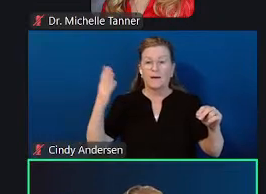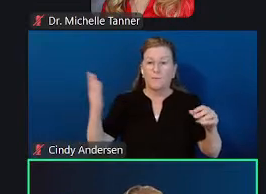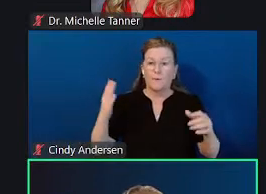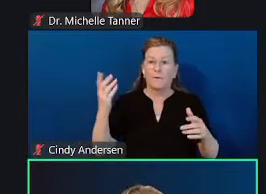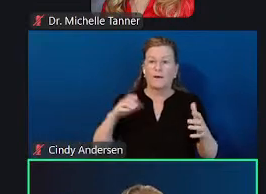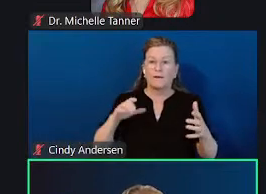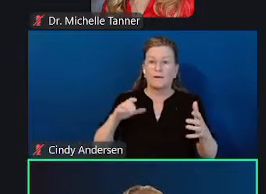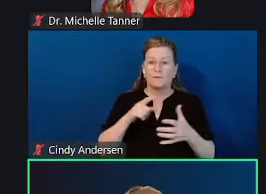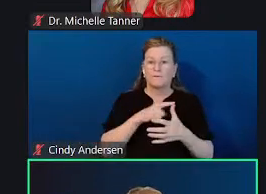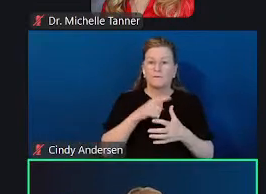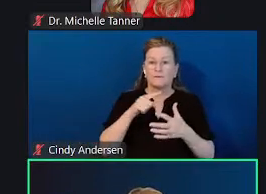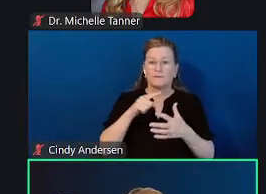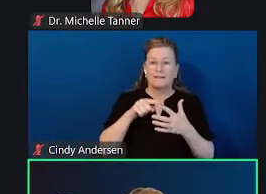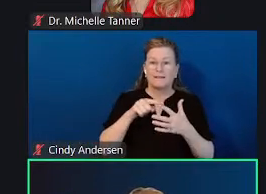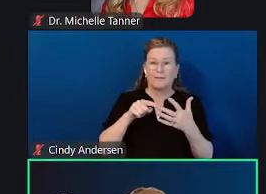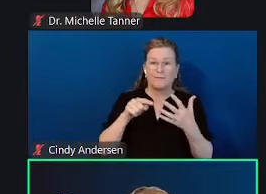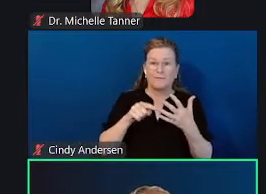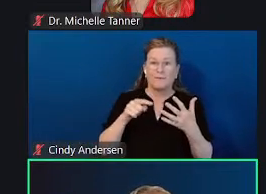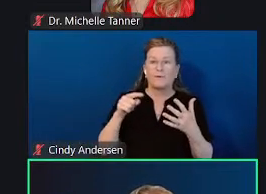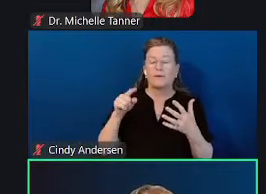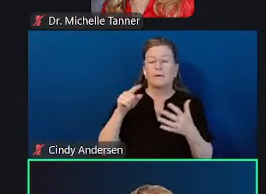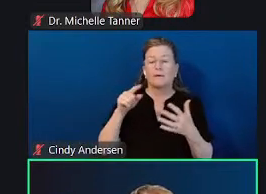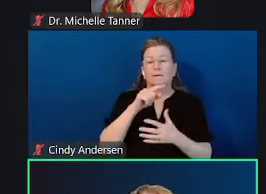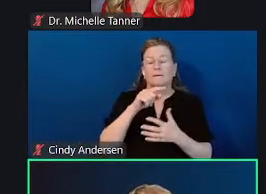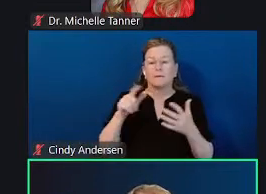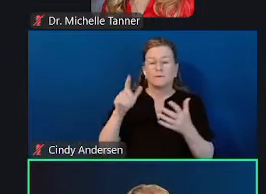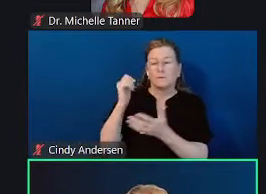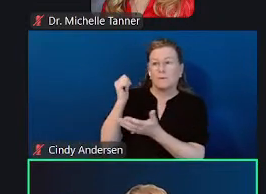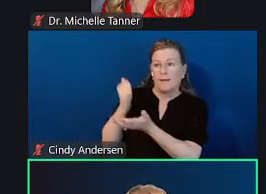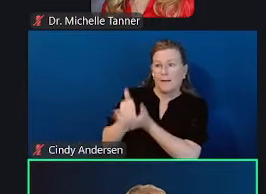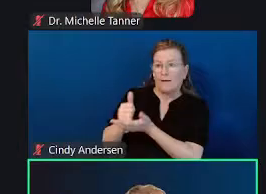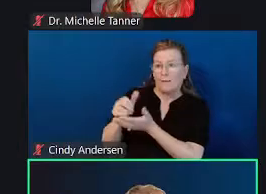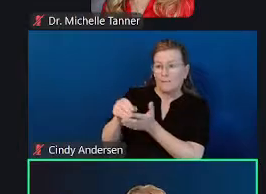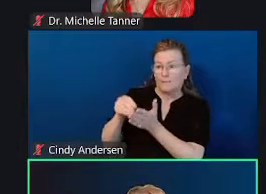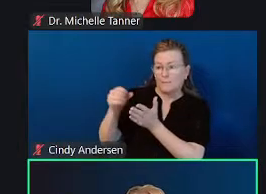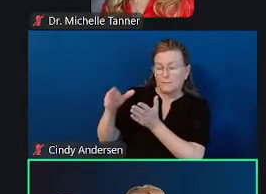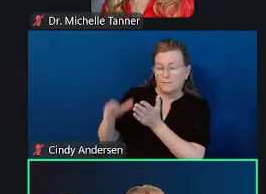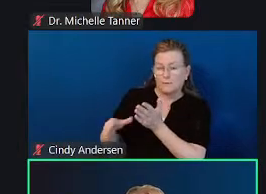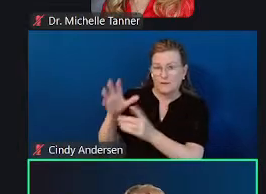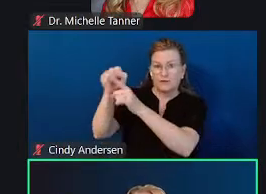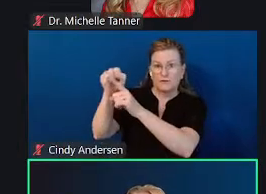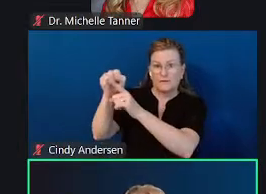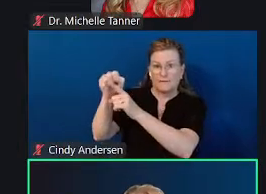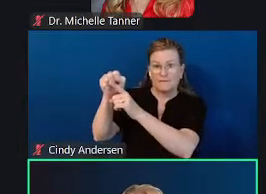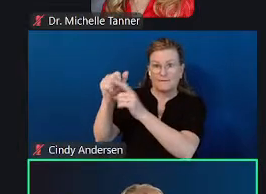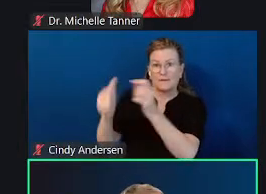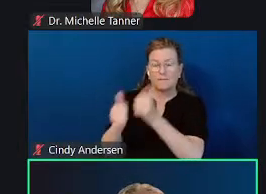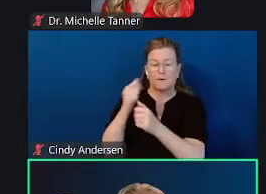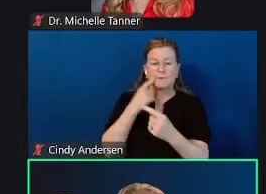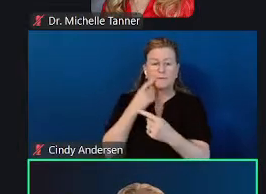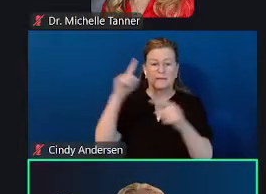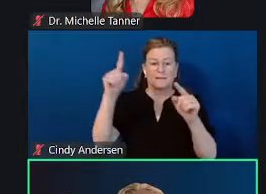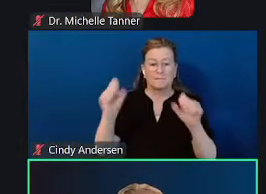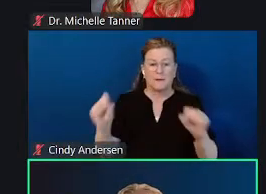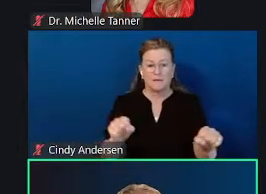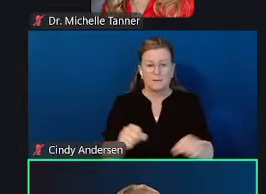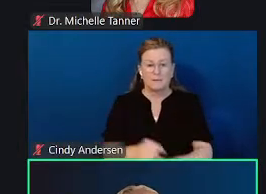I must take to help this student achieve the most success